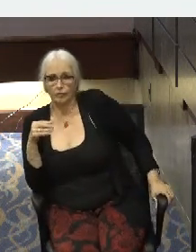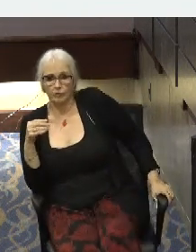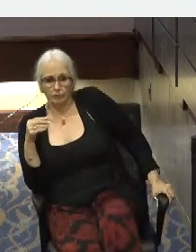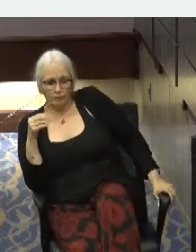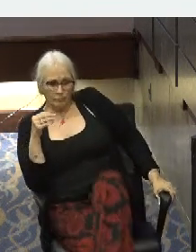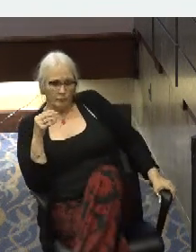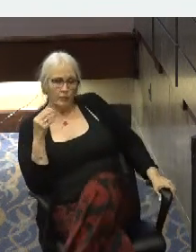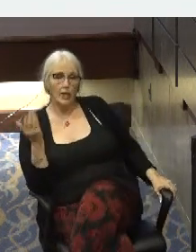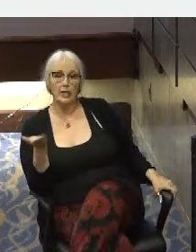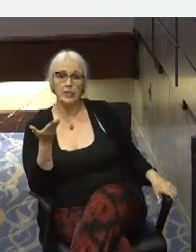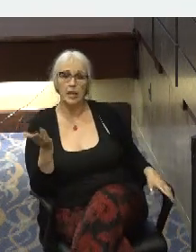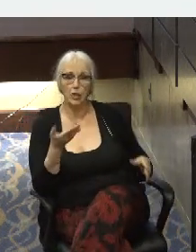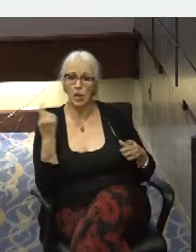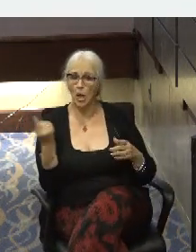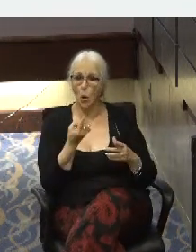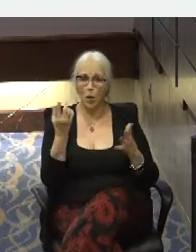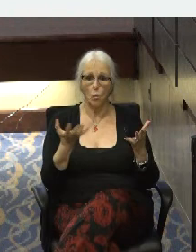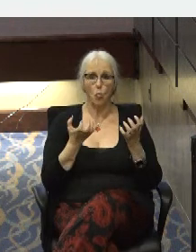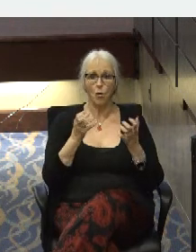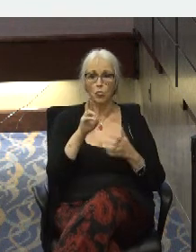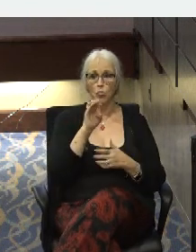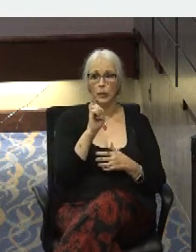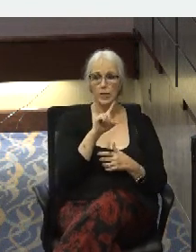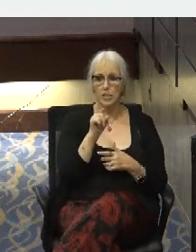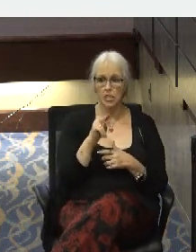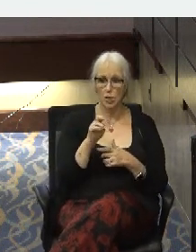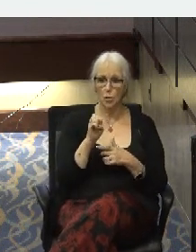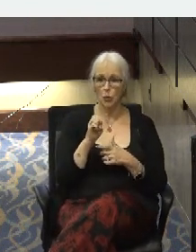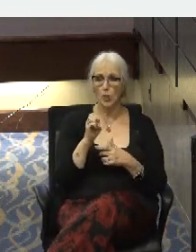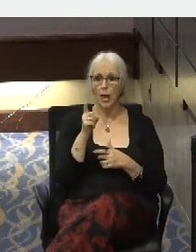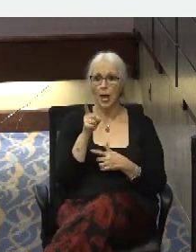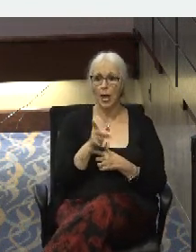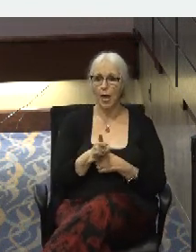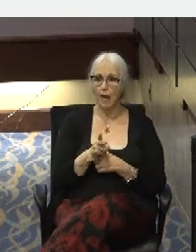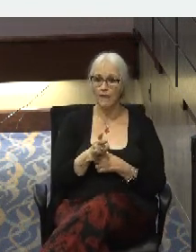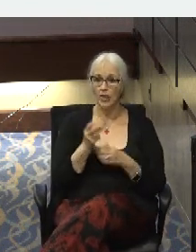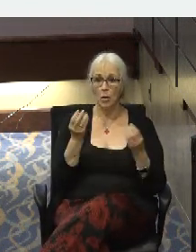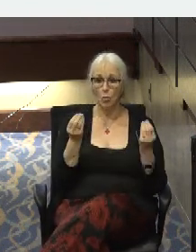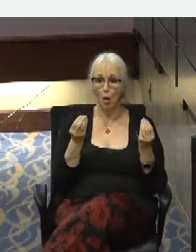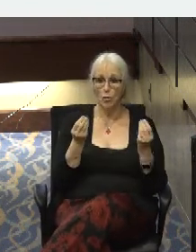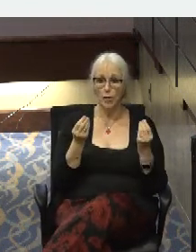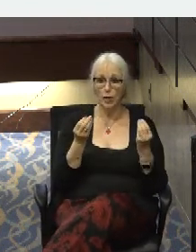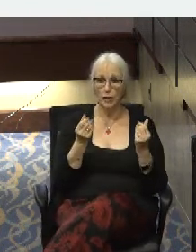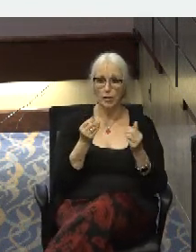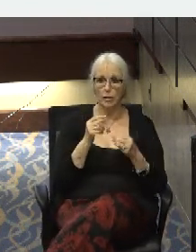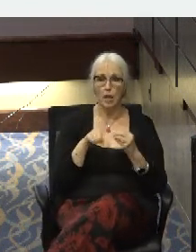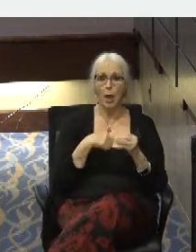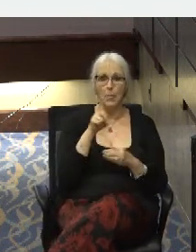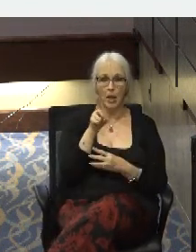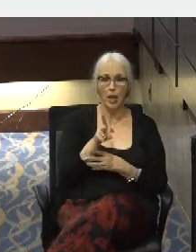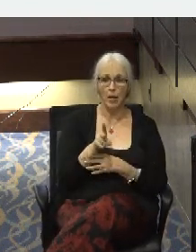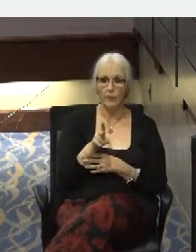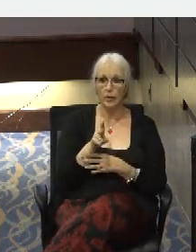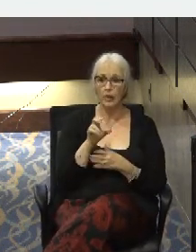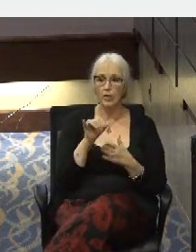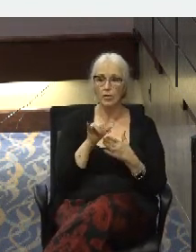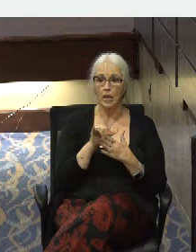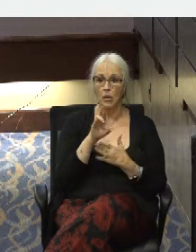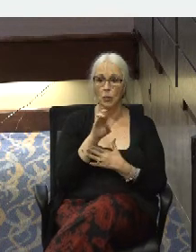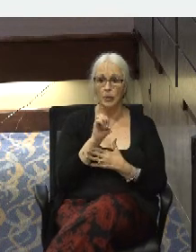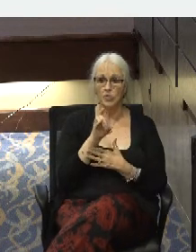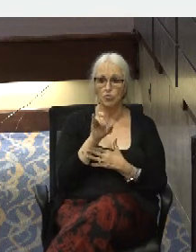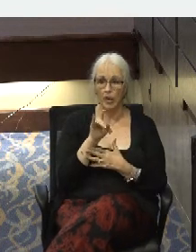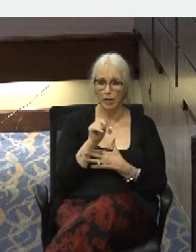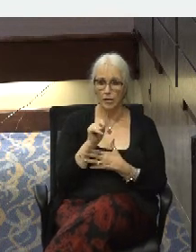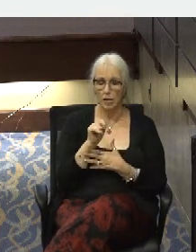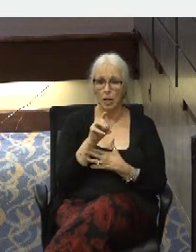so he's only wanting to rezone half of his property? About Or half. is that restriction that the mayor put in